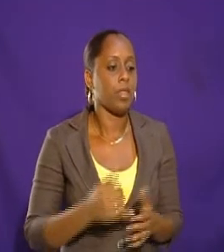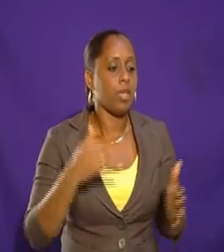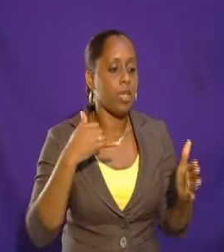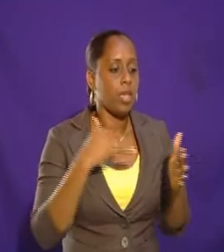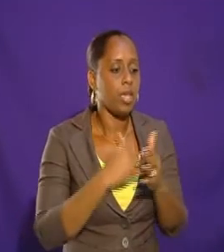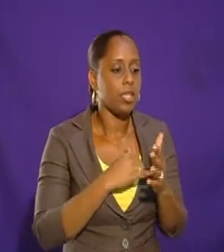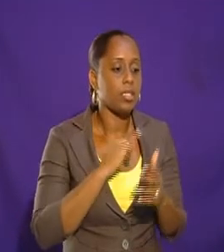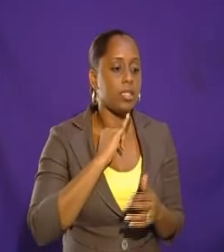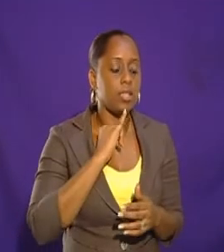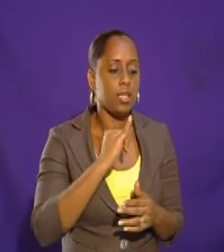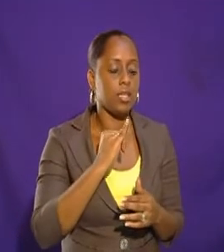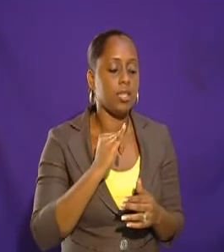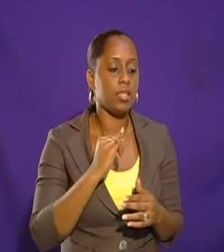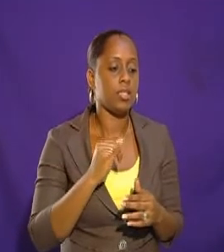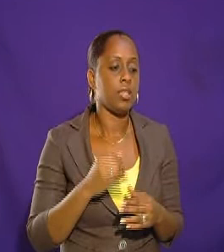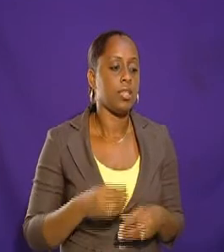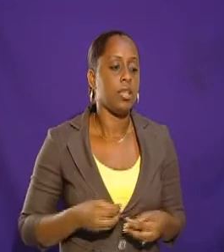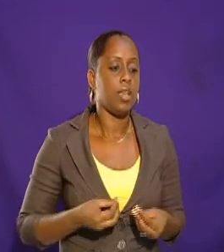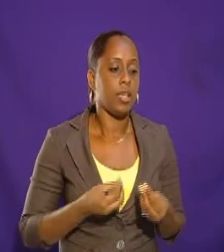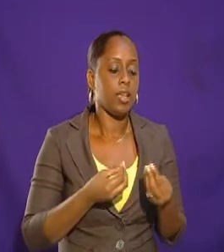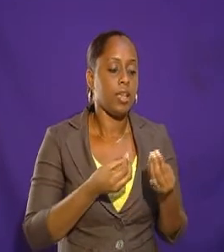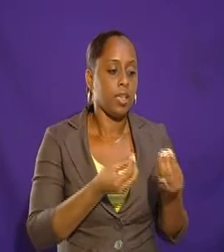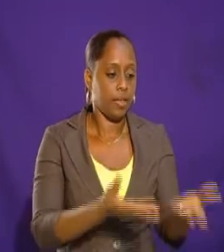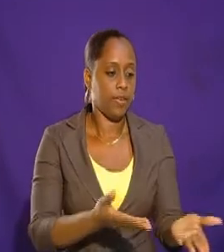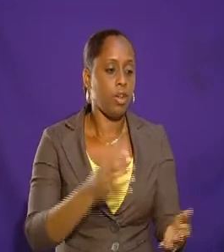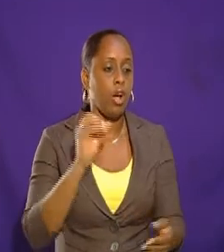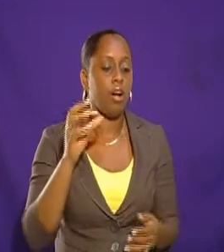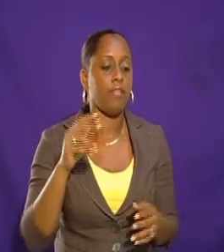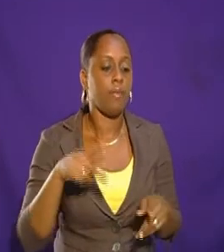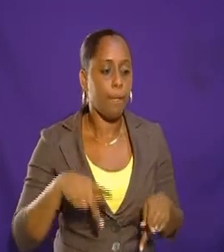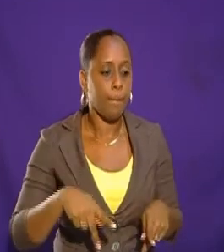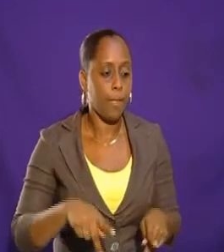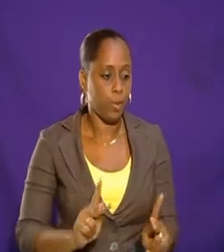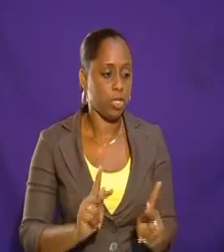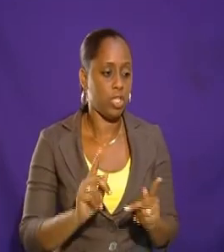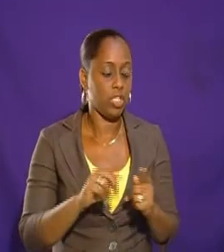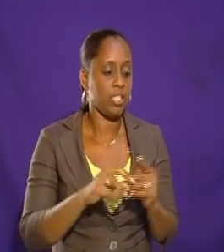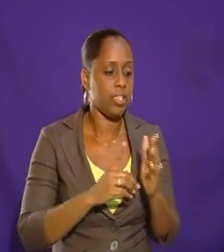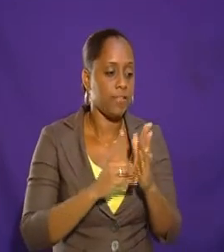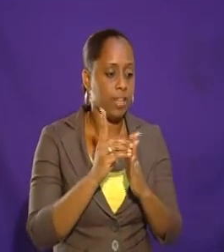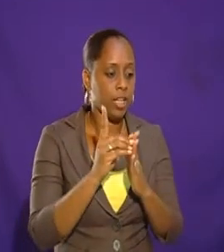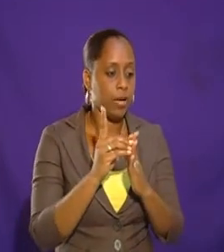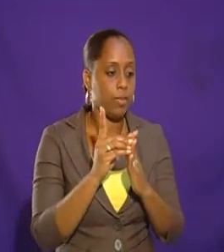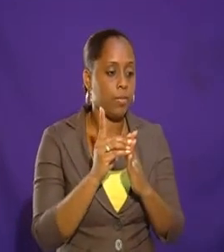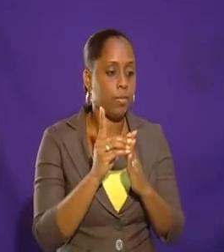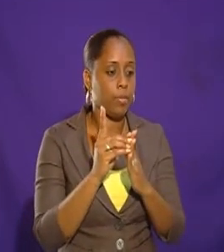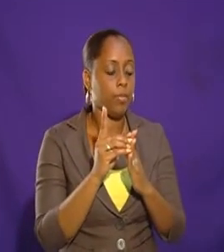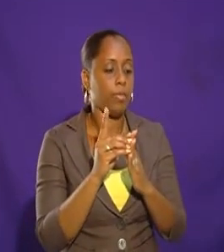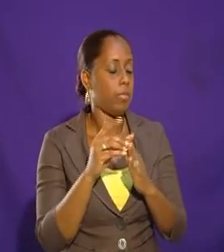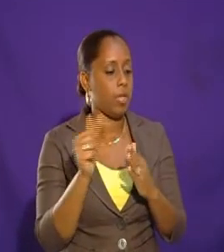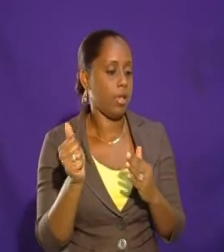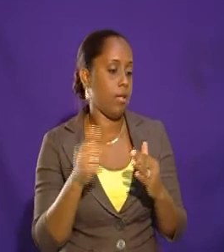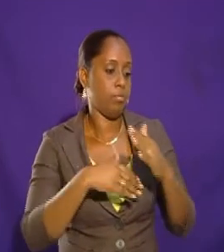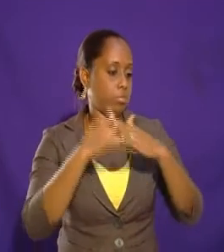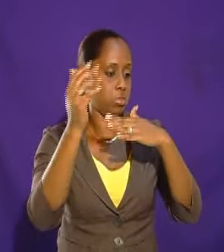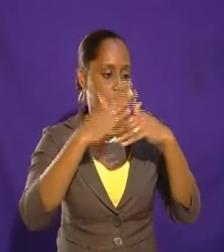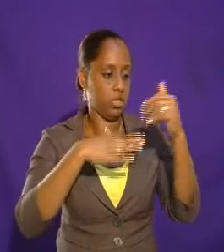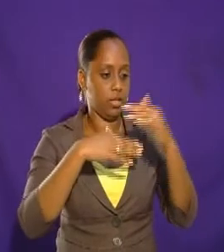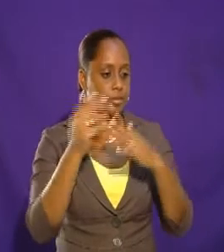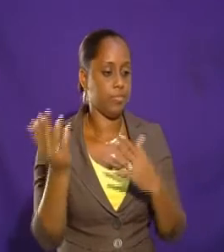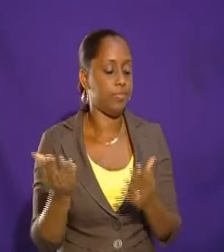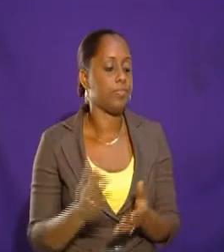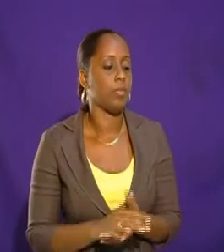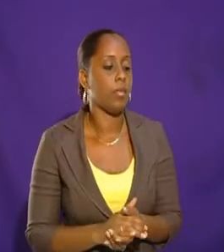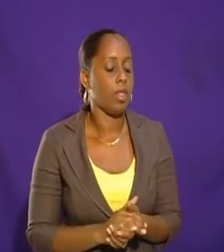carry out a development. Act number 25 of 2002, the Physical Planning and Development